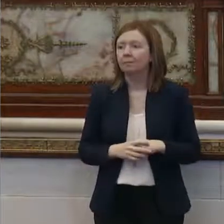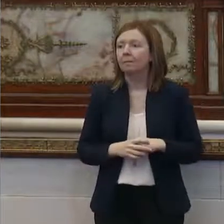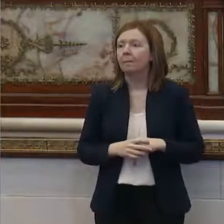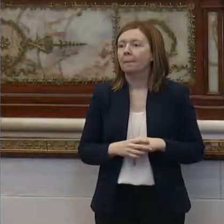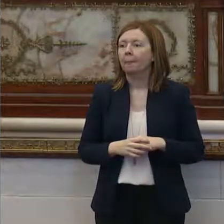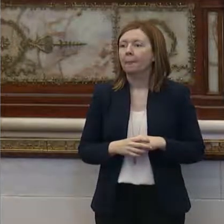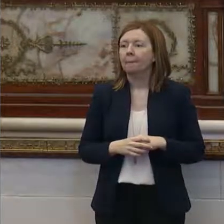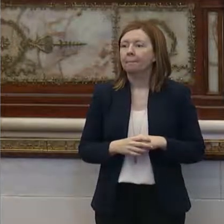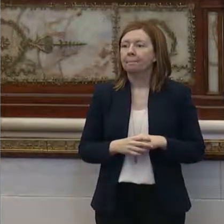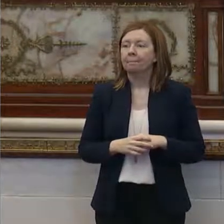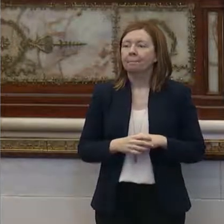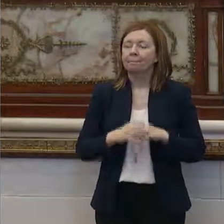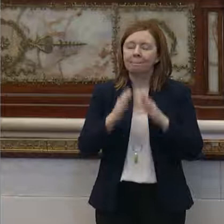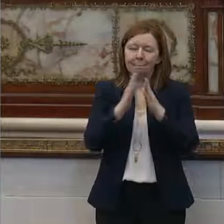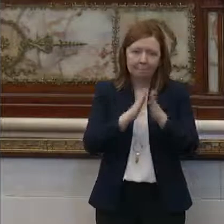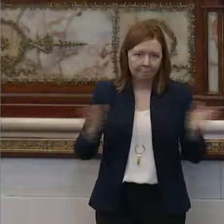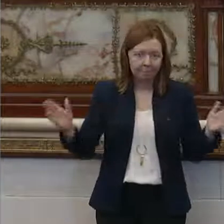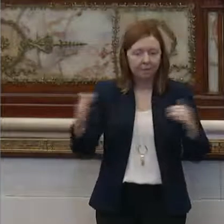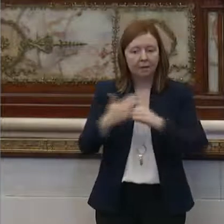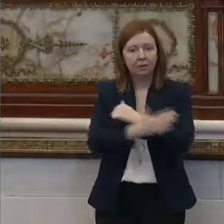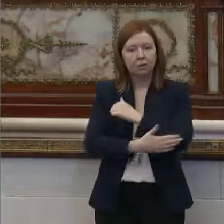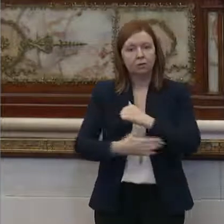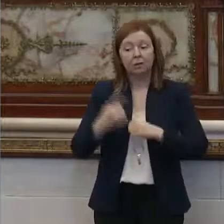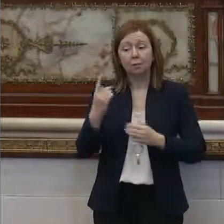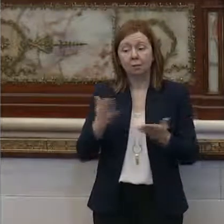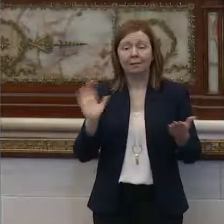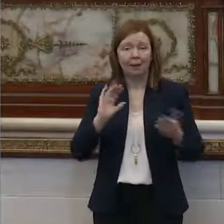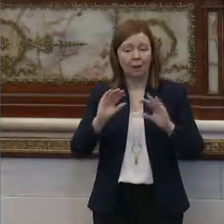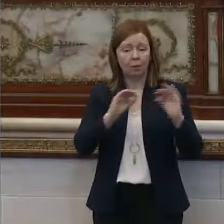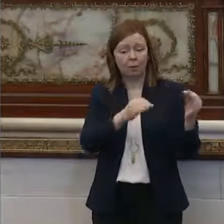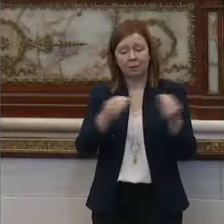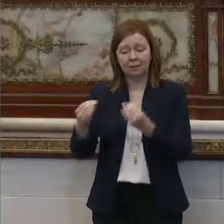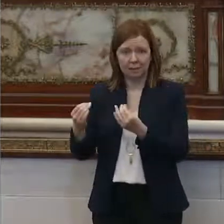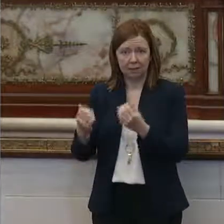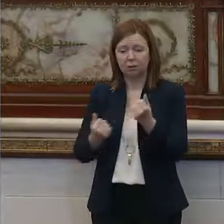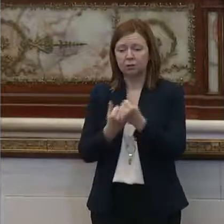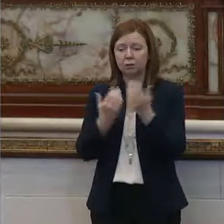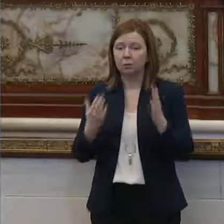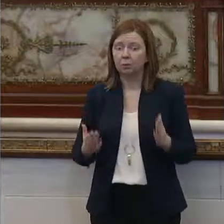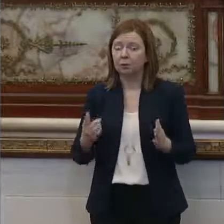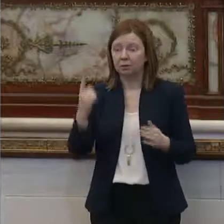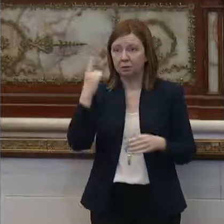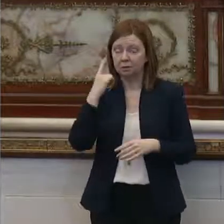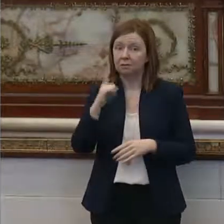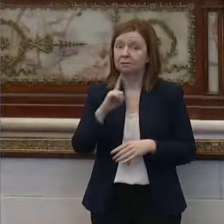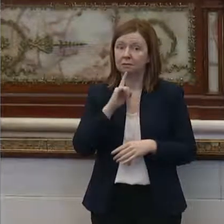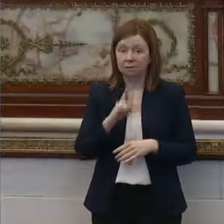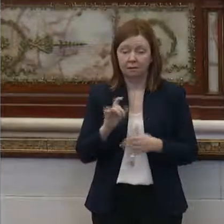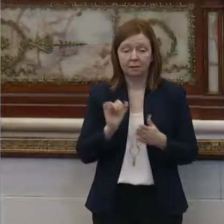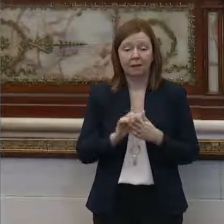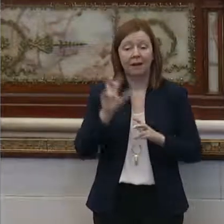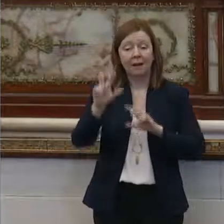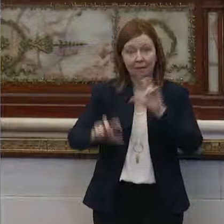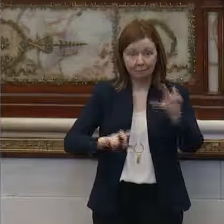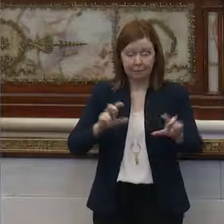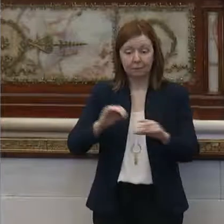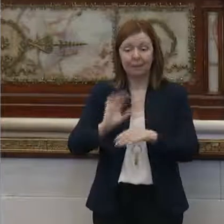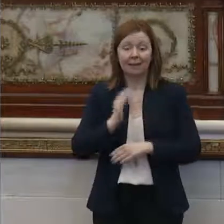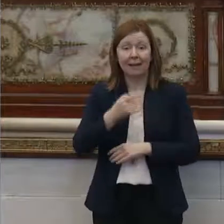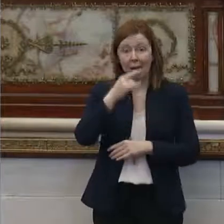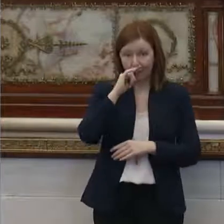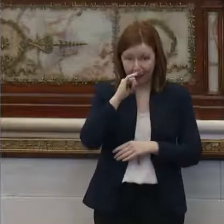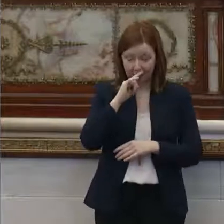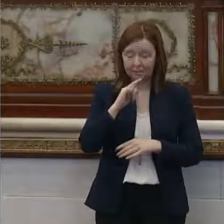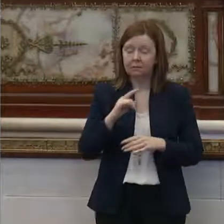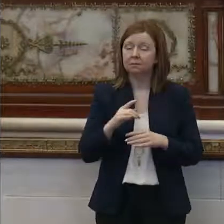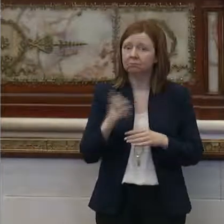With discord across the country, one thing our organization and supporters are certain is that an investment in our kids